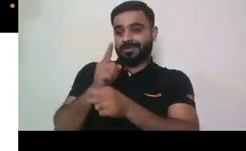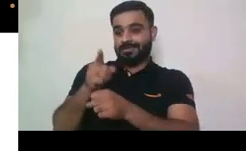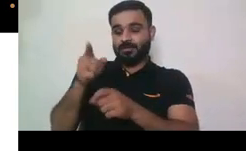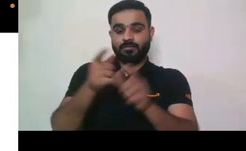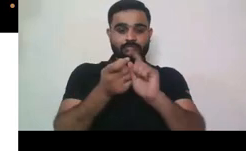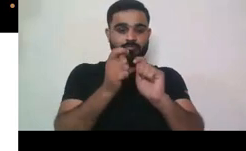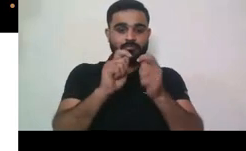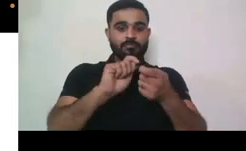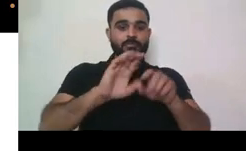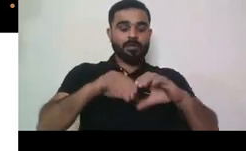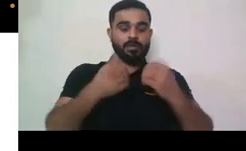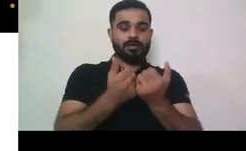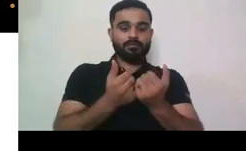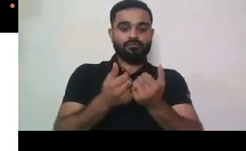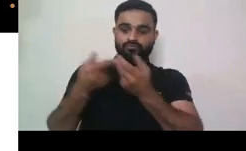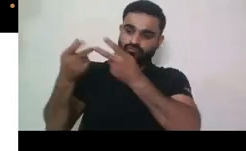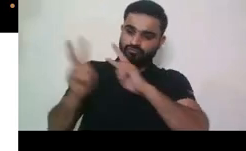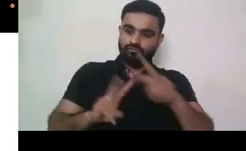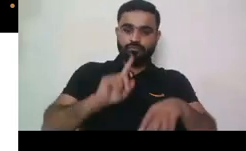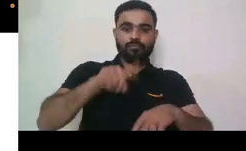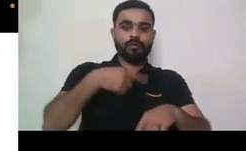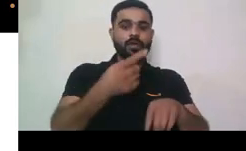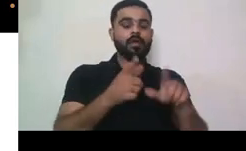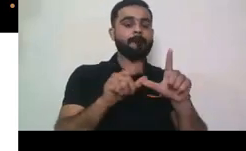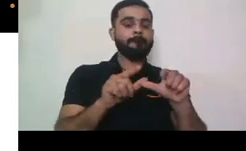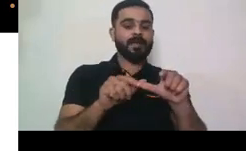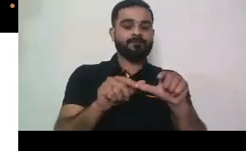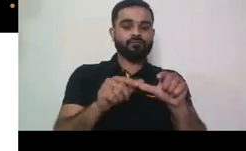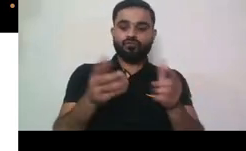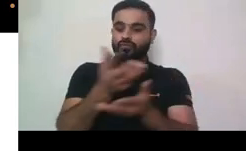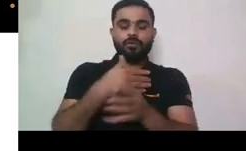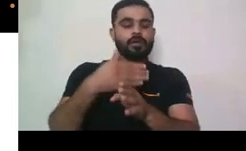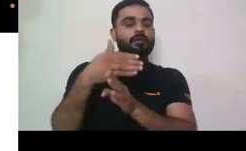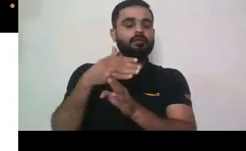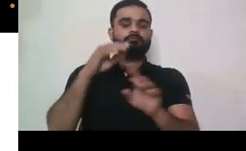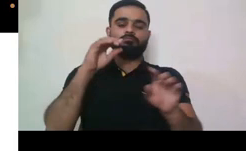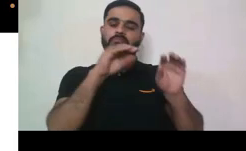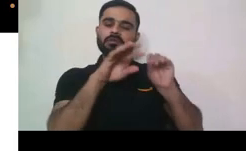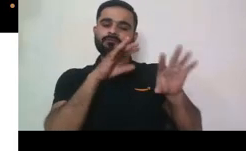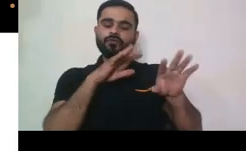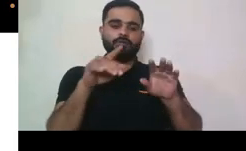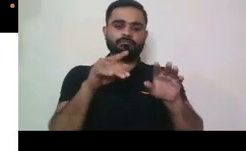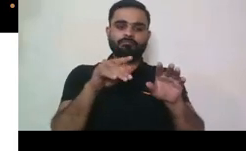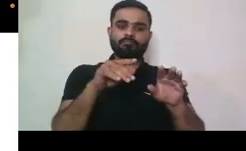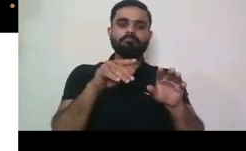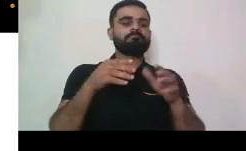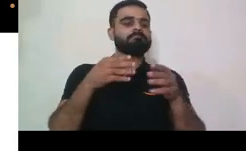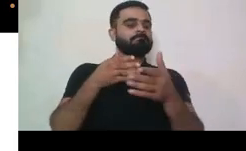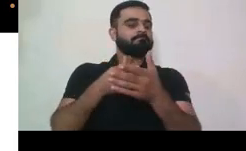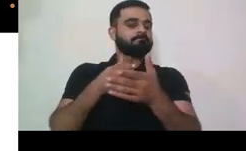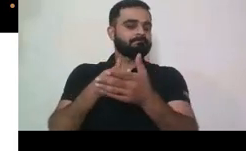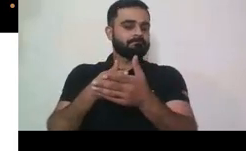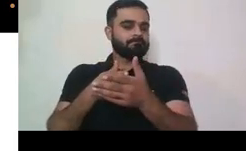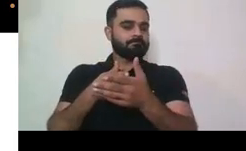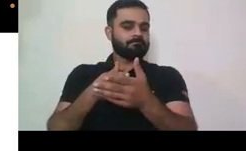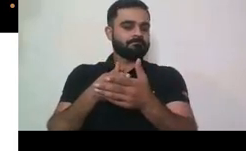the classrooms, and when they come back for a next meeting, they started sharing and reflecting their challenges, what were